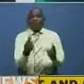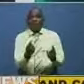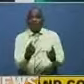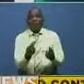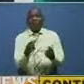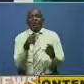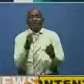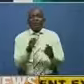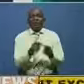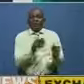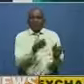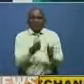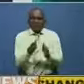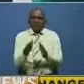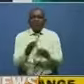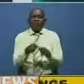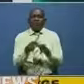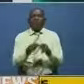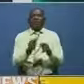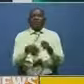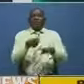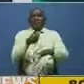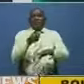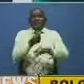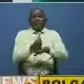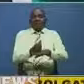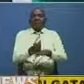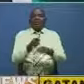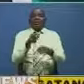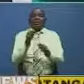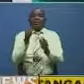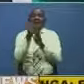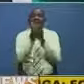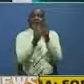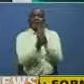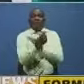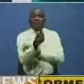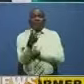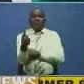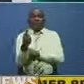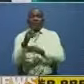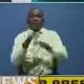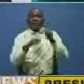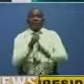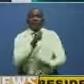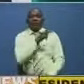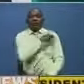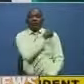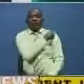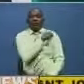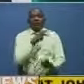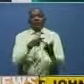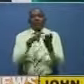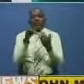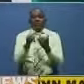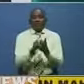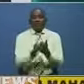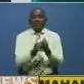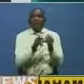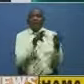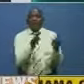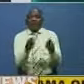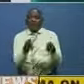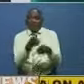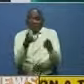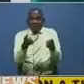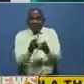the groundbreaking ceremony to set in motion the Agenda 111 hospital projects. The plan is for all districts in the